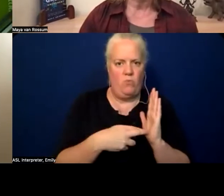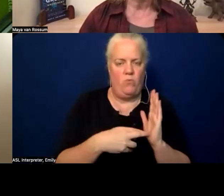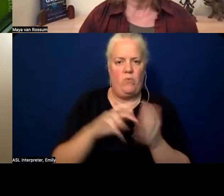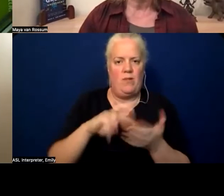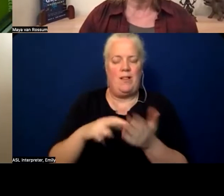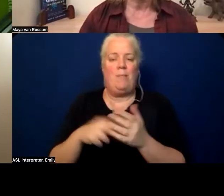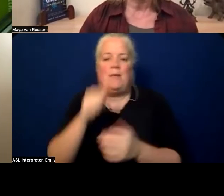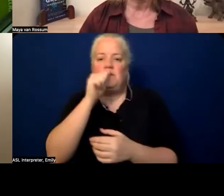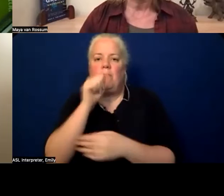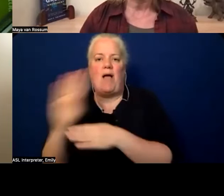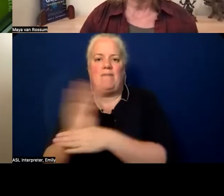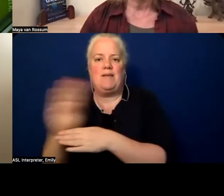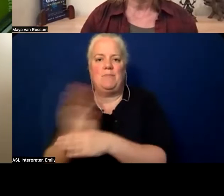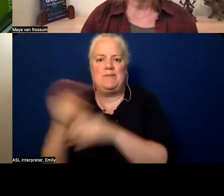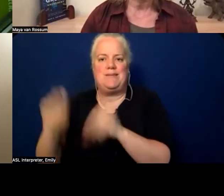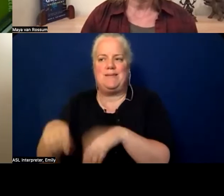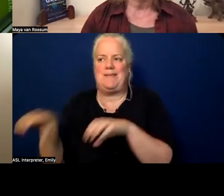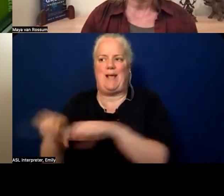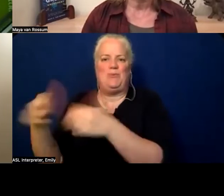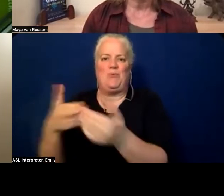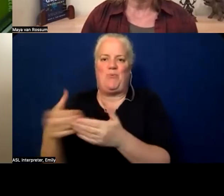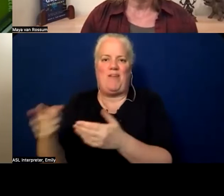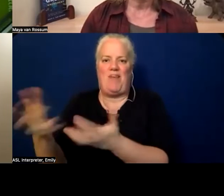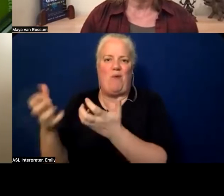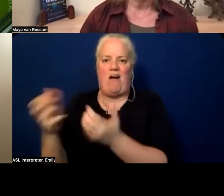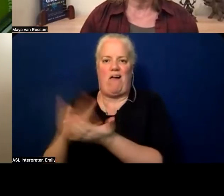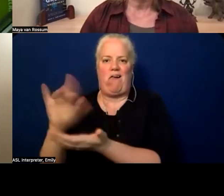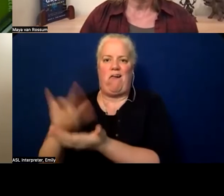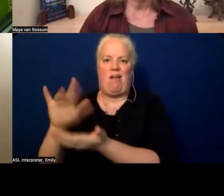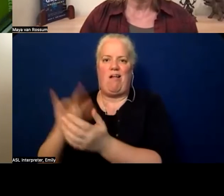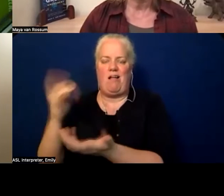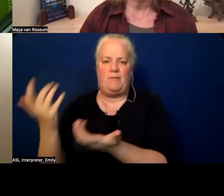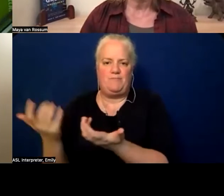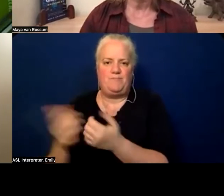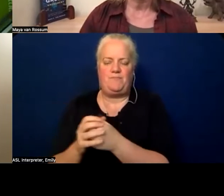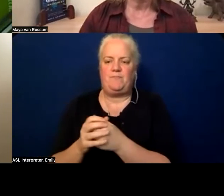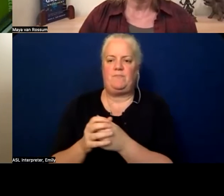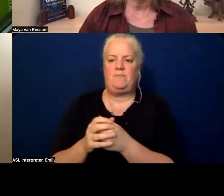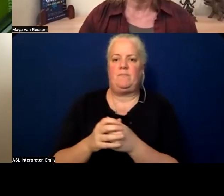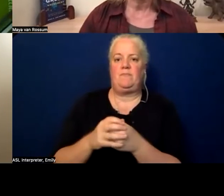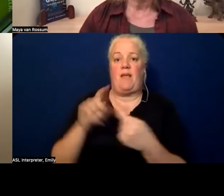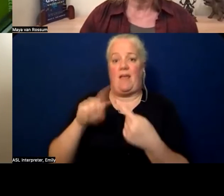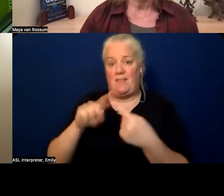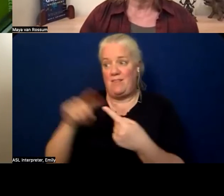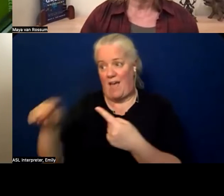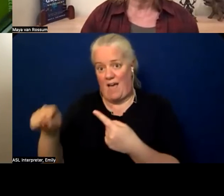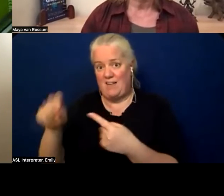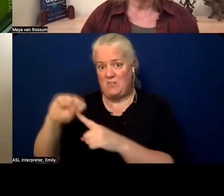could do whatever they wanted. And that along with environmental justice was the driving force